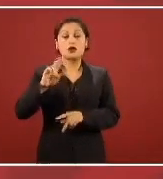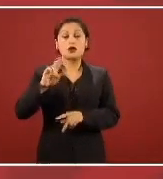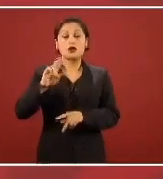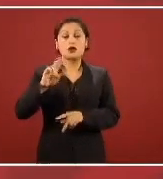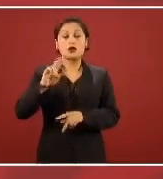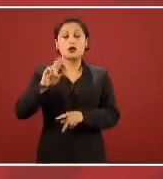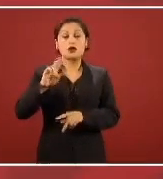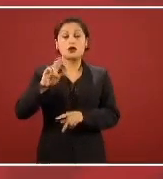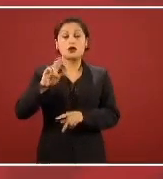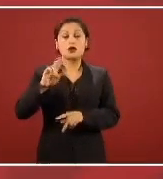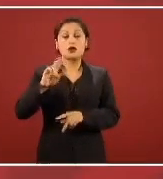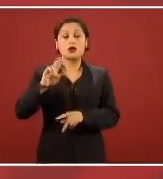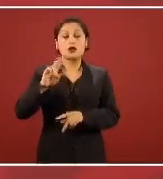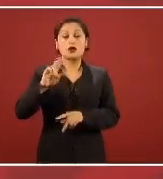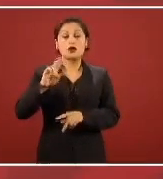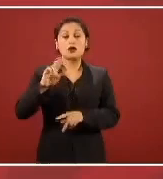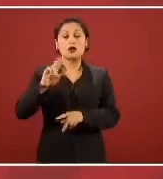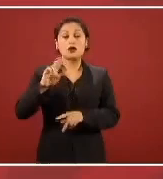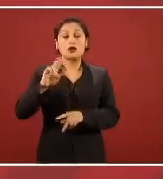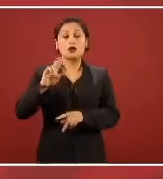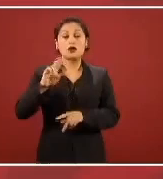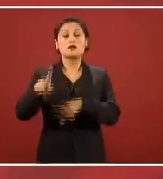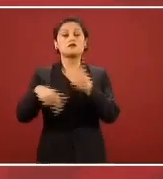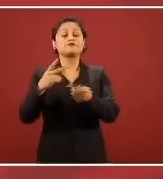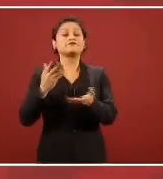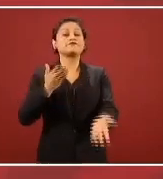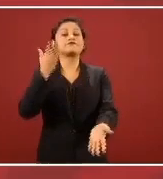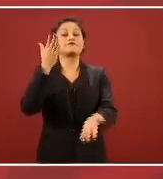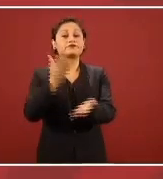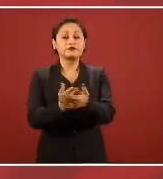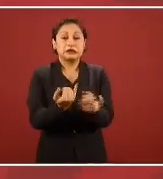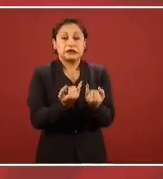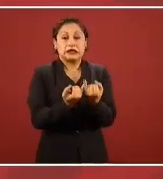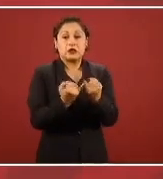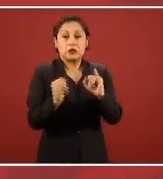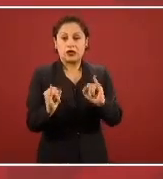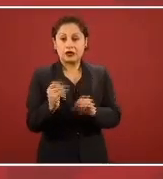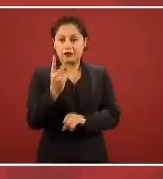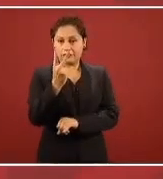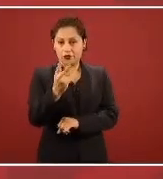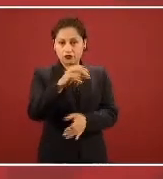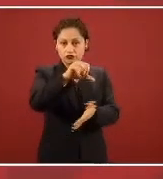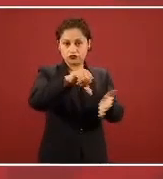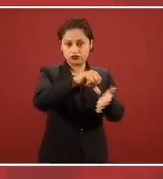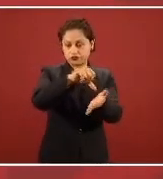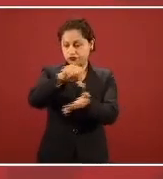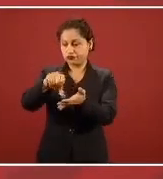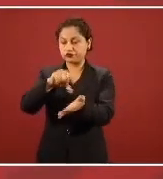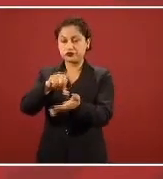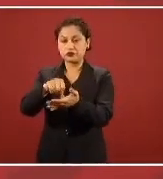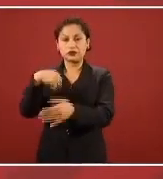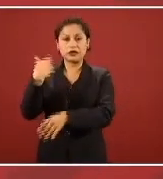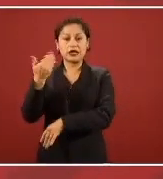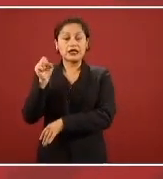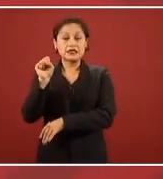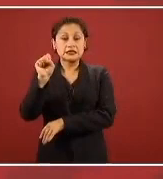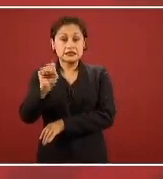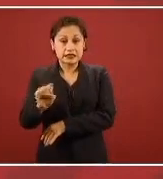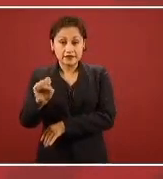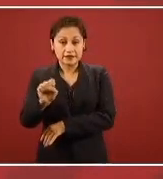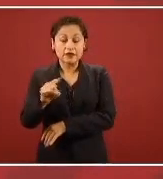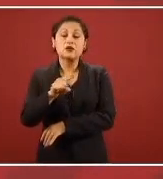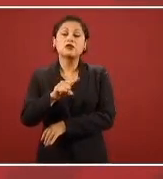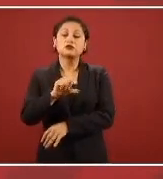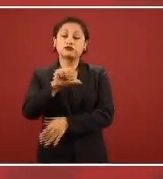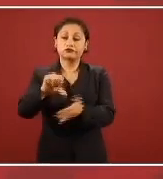two, tomorrow two more, pasado mañana dos, pero and the day after son, that more, muchas